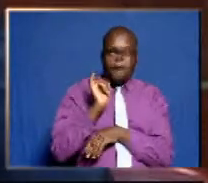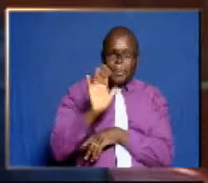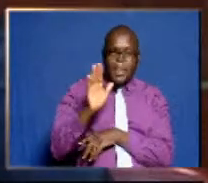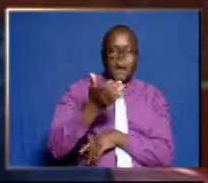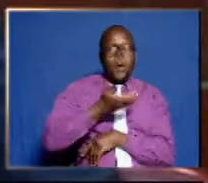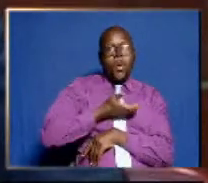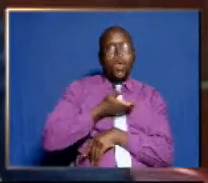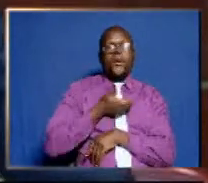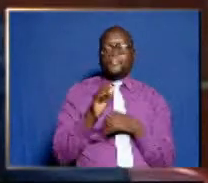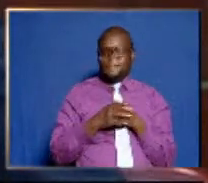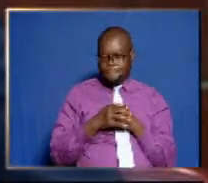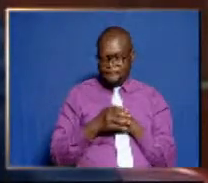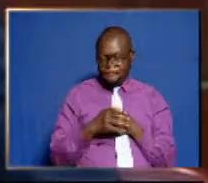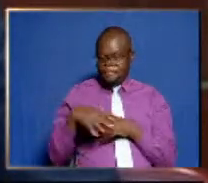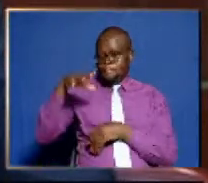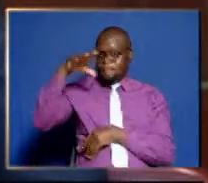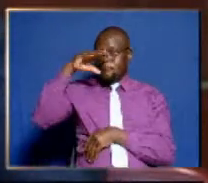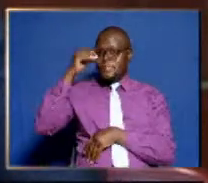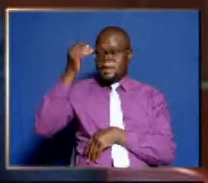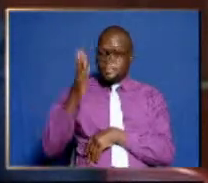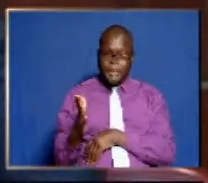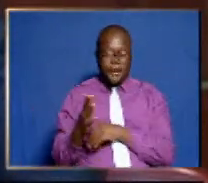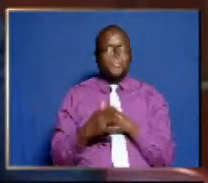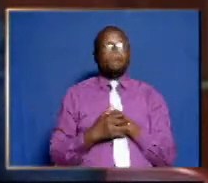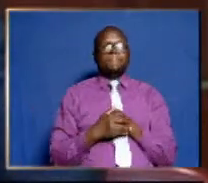of budgeting. Mr. Speaker,